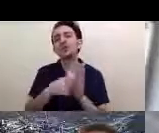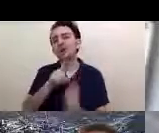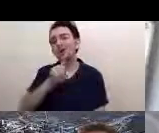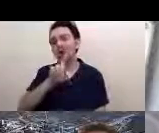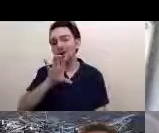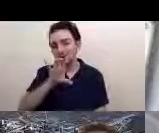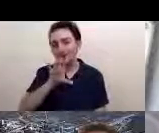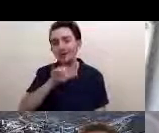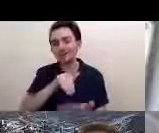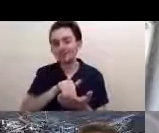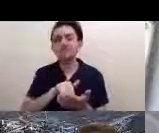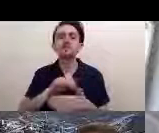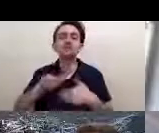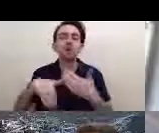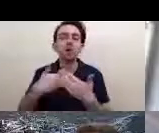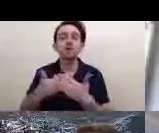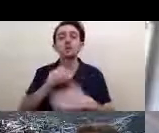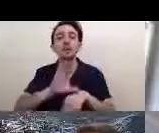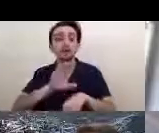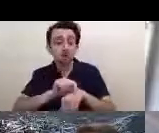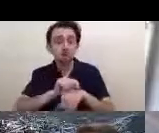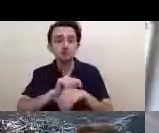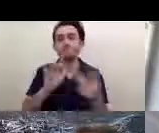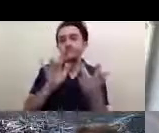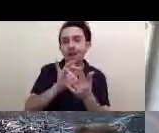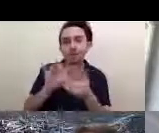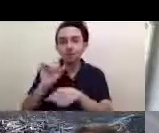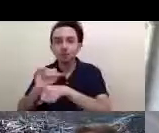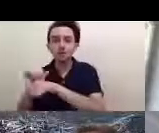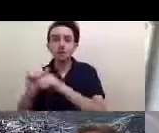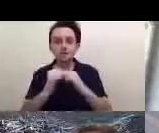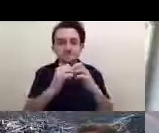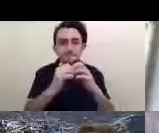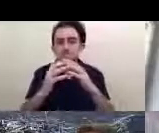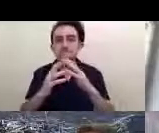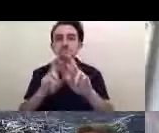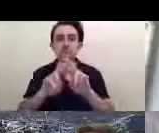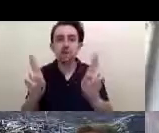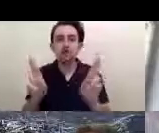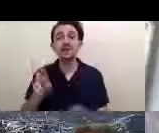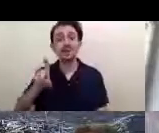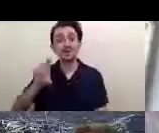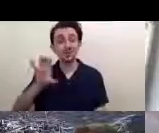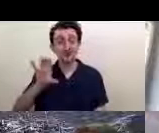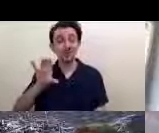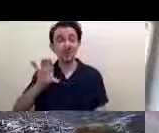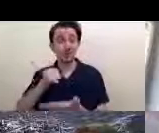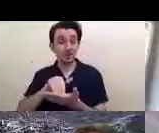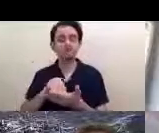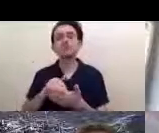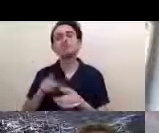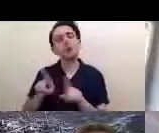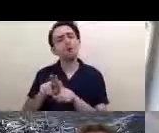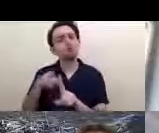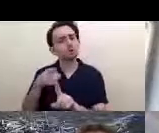consultant, all the outreach and work behind that. There's $100,000 there to immediately empower artists. The subcommittee would get together and figure out how